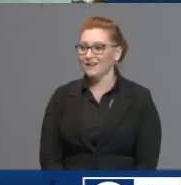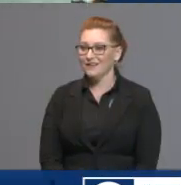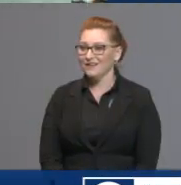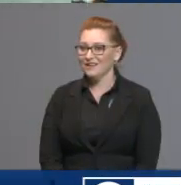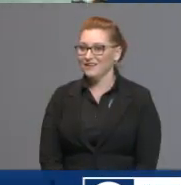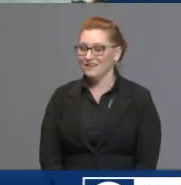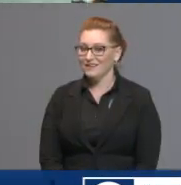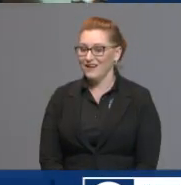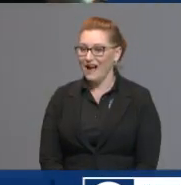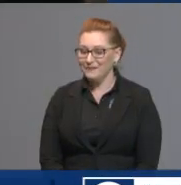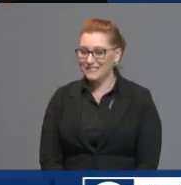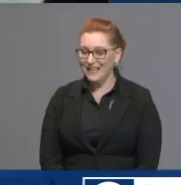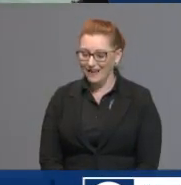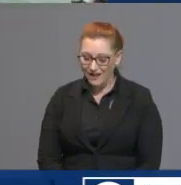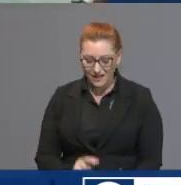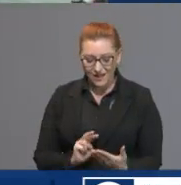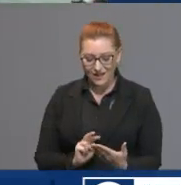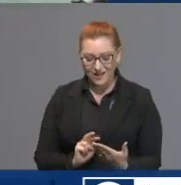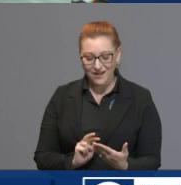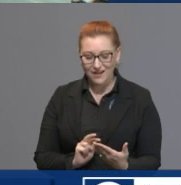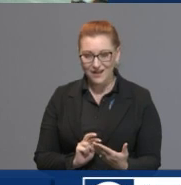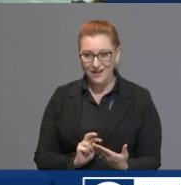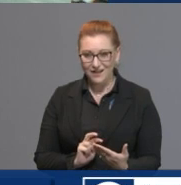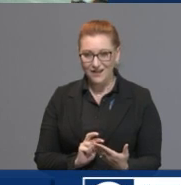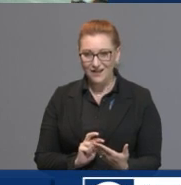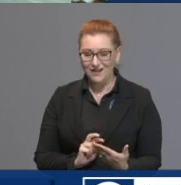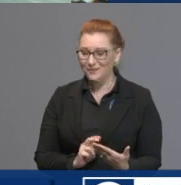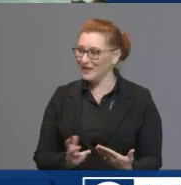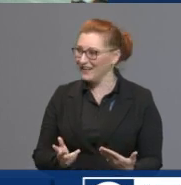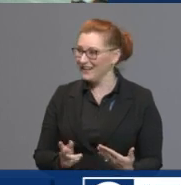Check, check. 1 2 1 2.